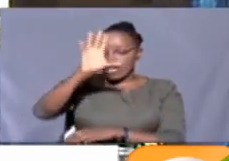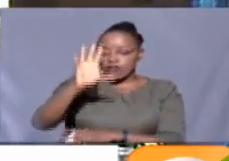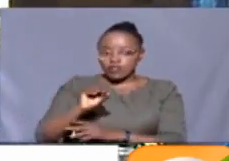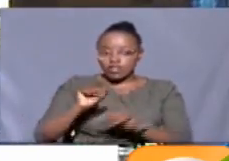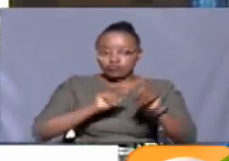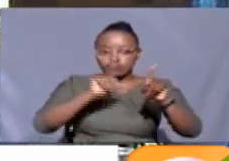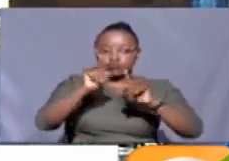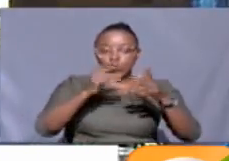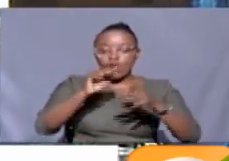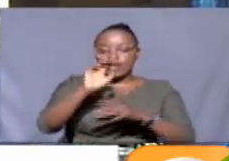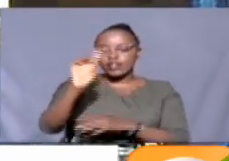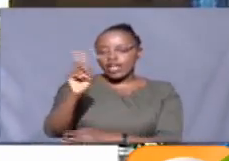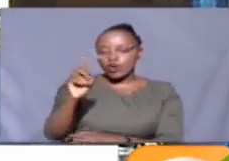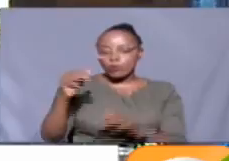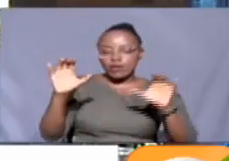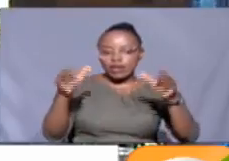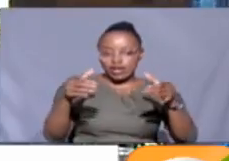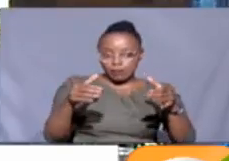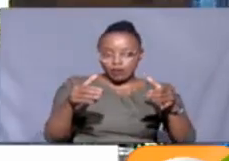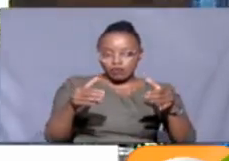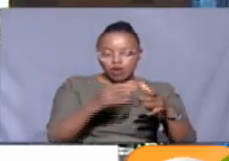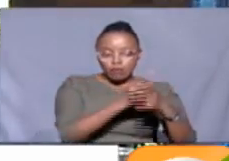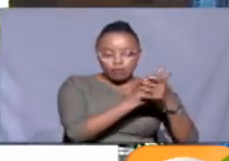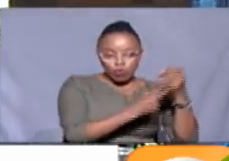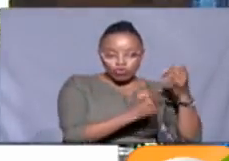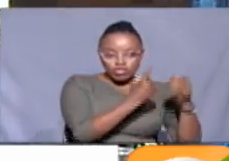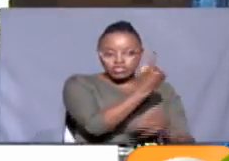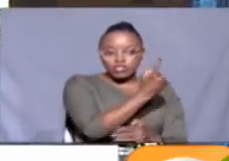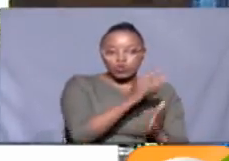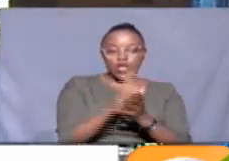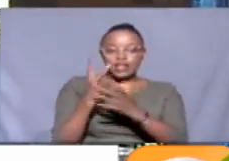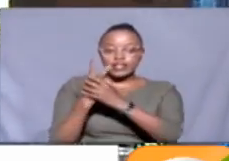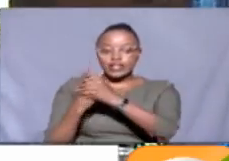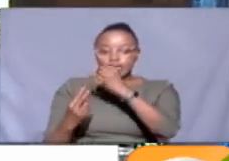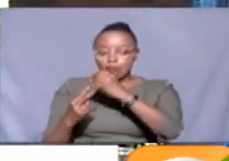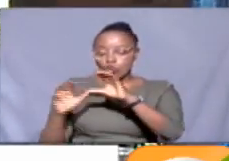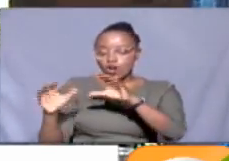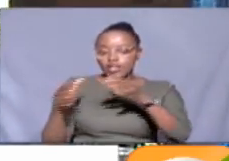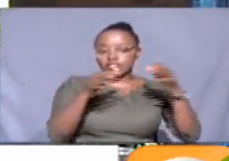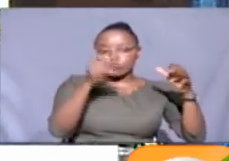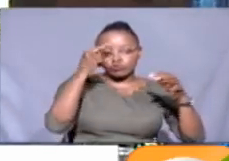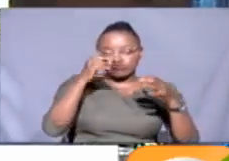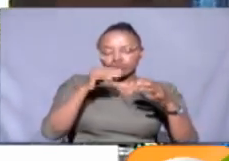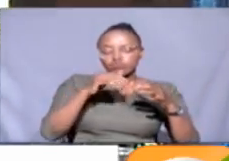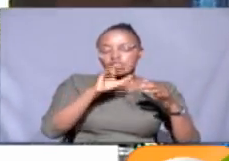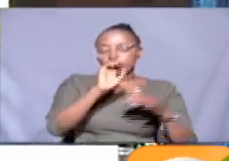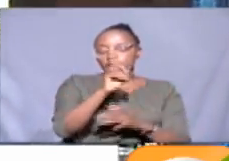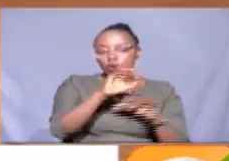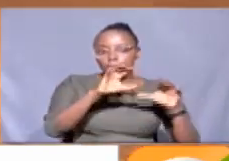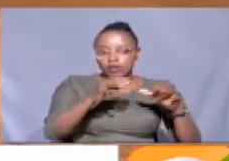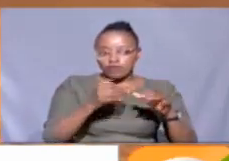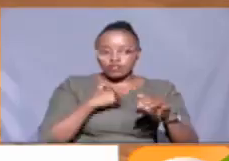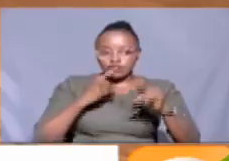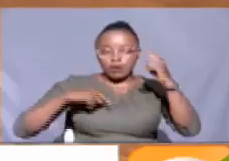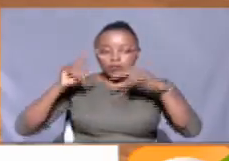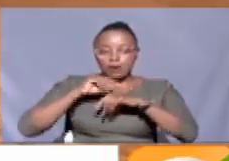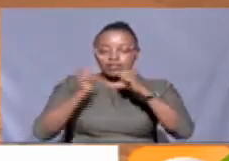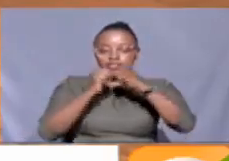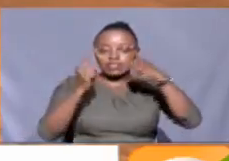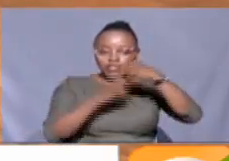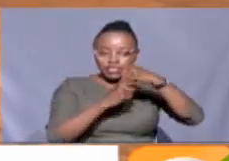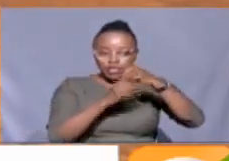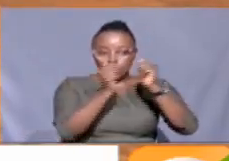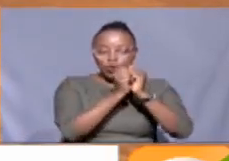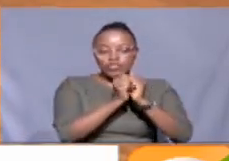at the Nairobi Club, advancing in both the singles and doubles categories at the Nairobi Club. Randiek reached the last 16, beating Louis